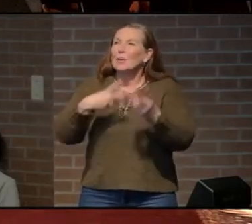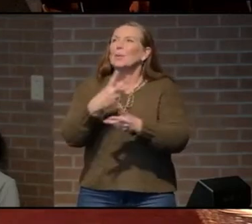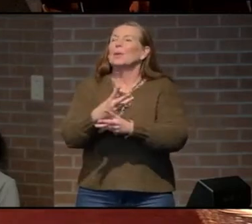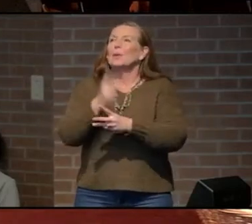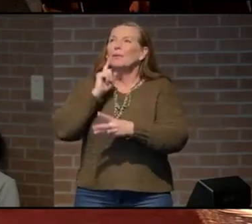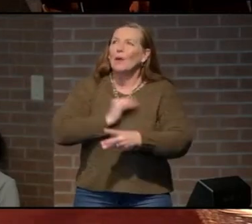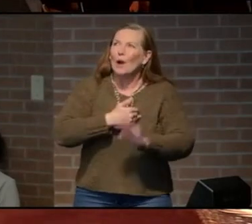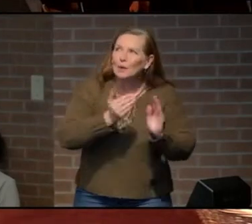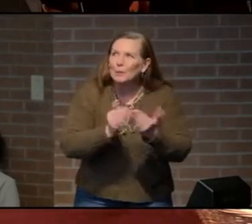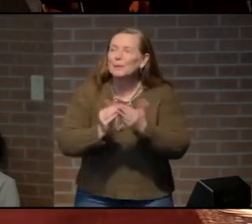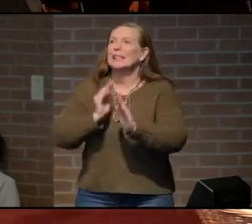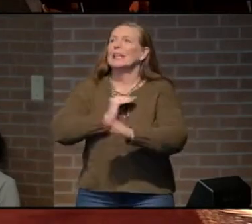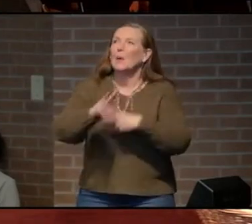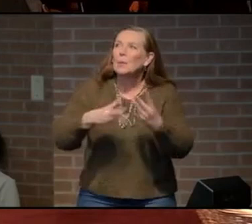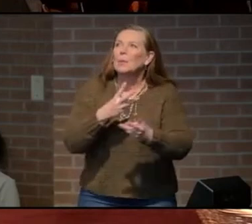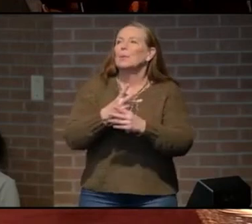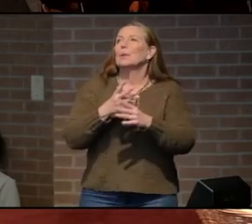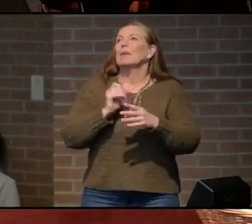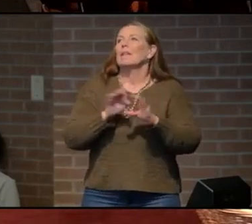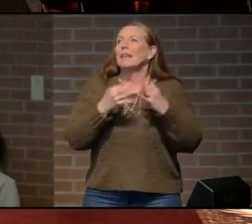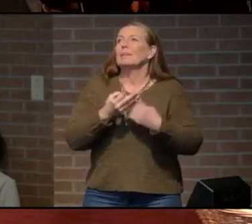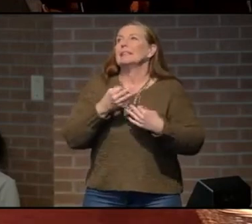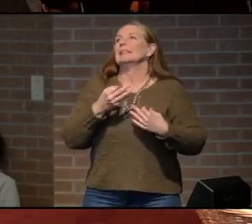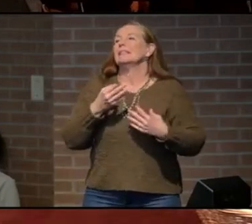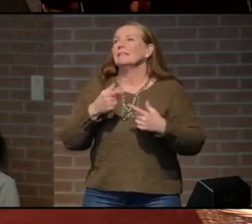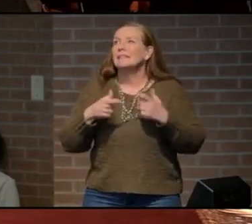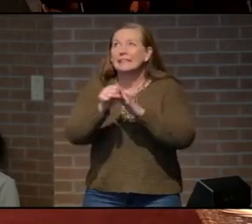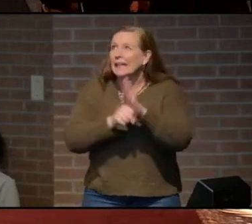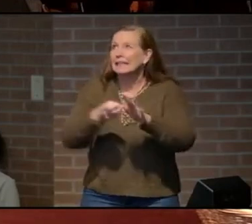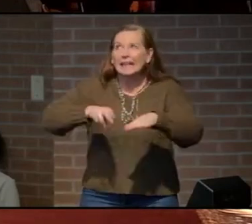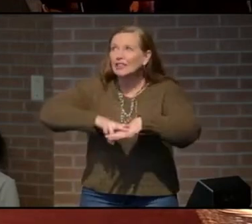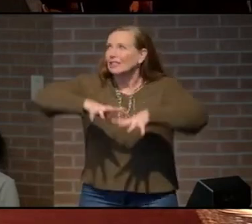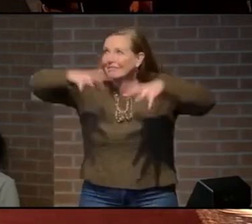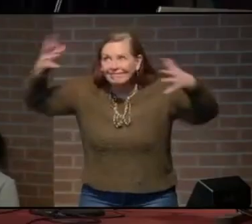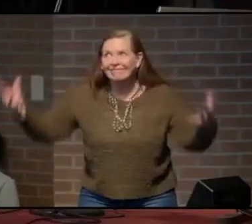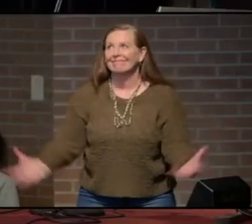community, on our state and our nation, on the whole globe.